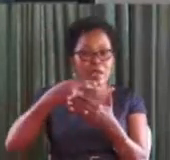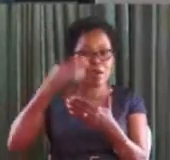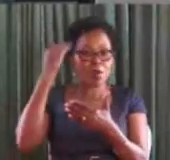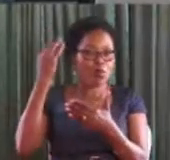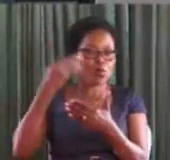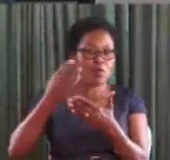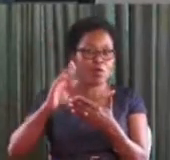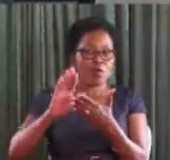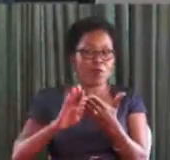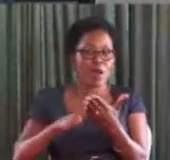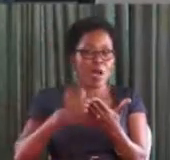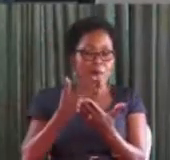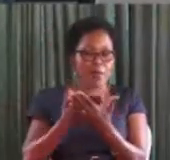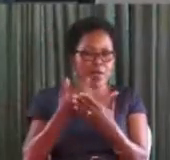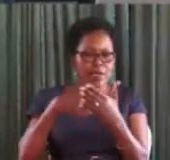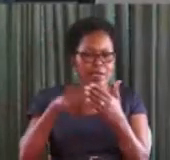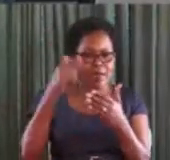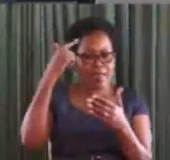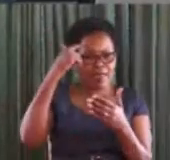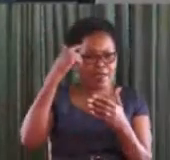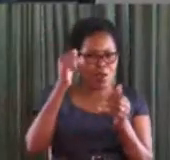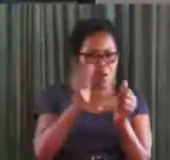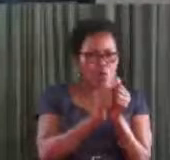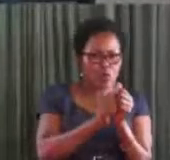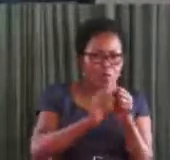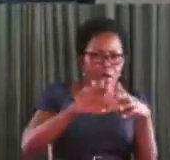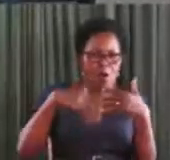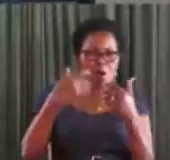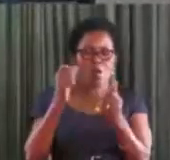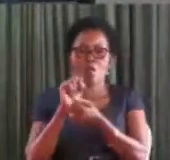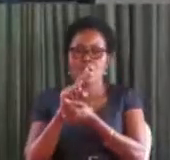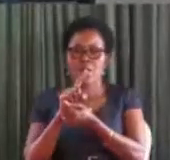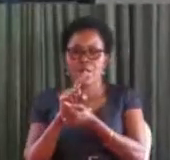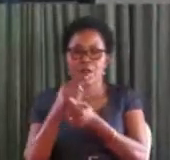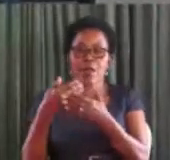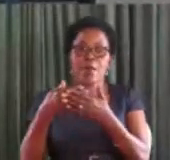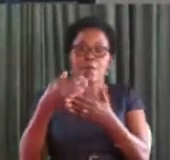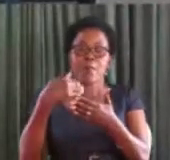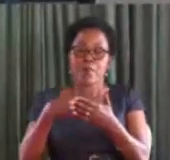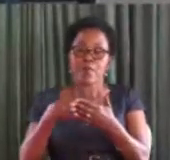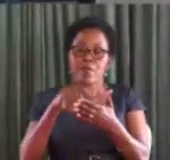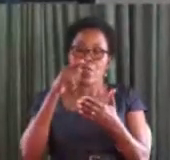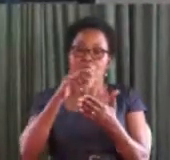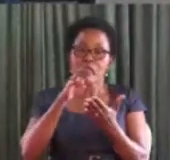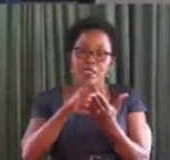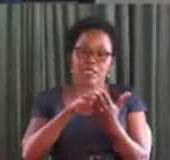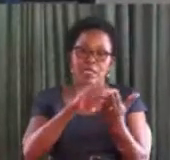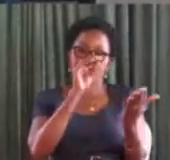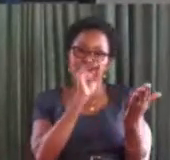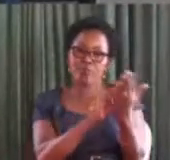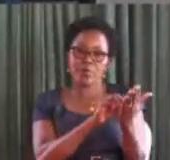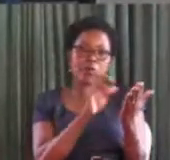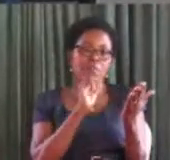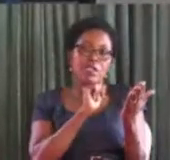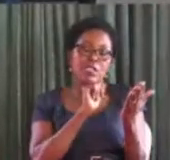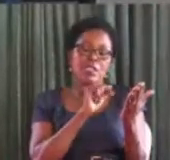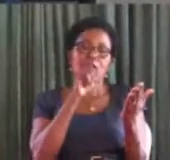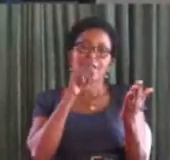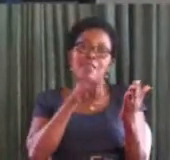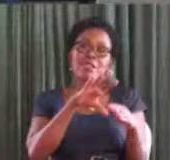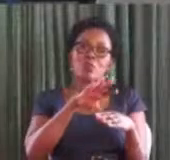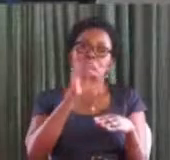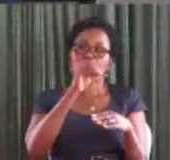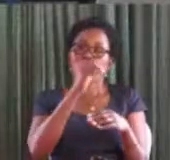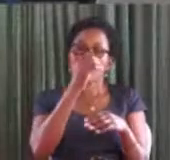think in October or November, before the matter could be listed it took almost 3 months.